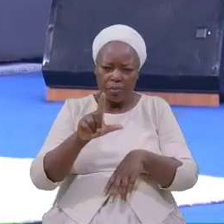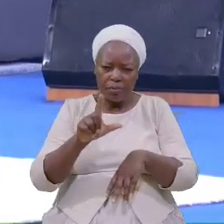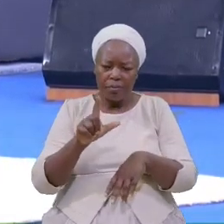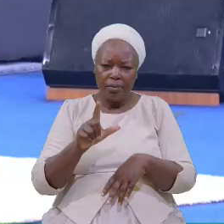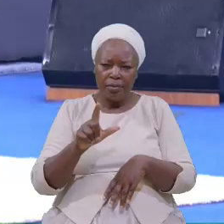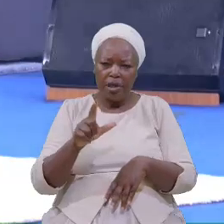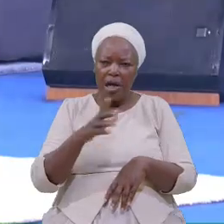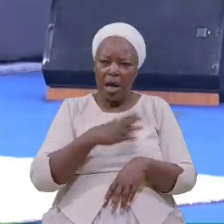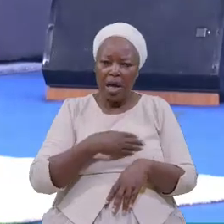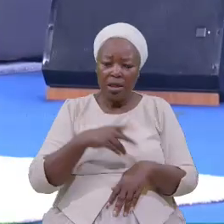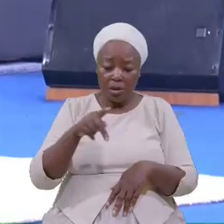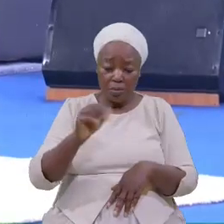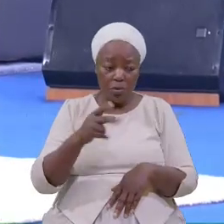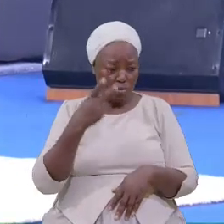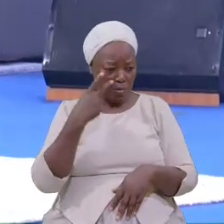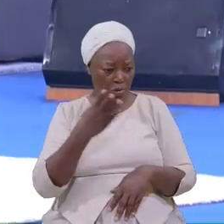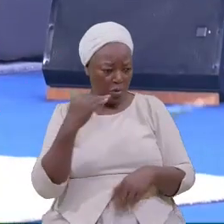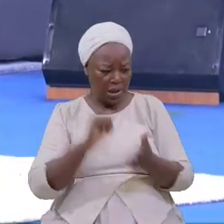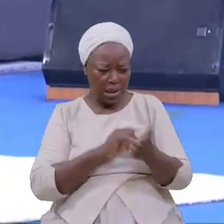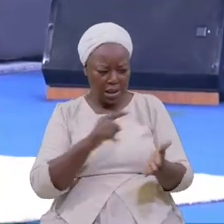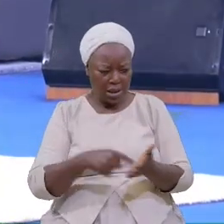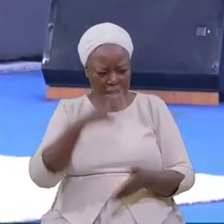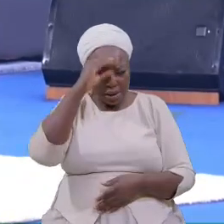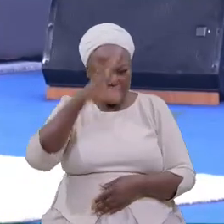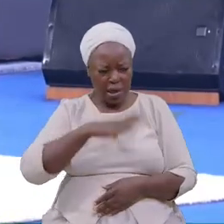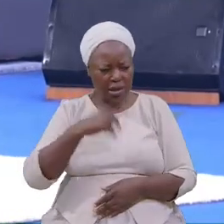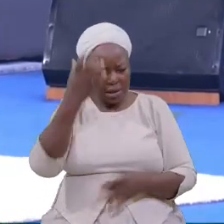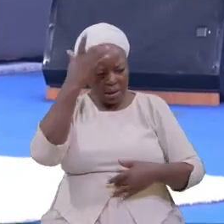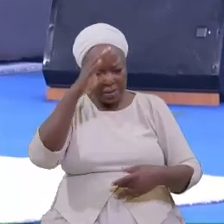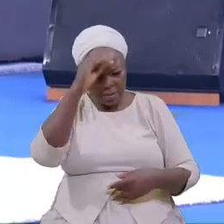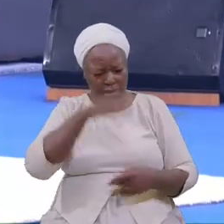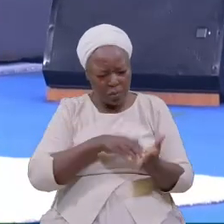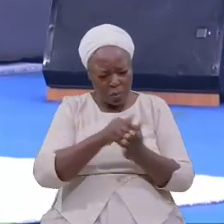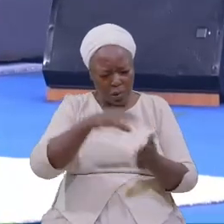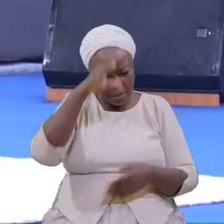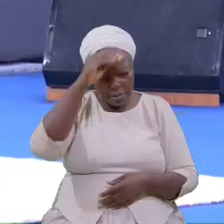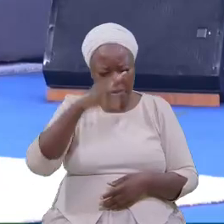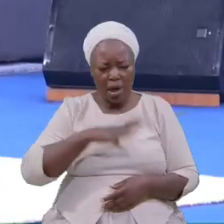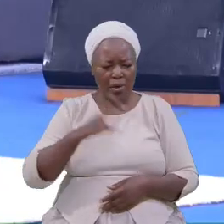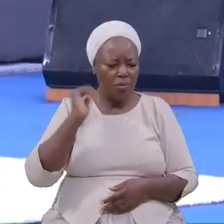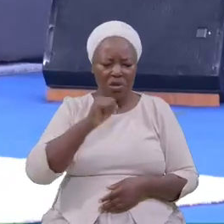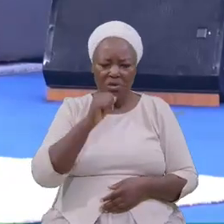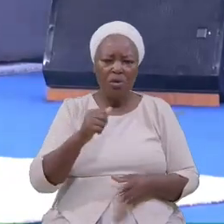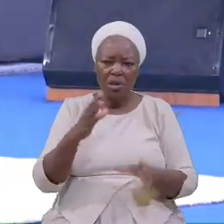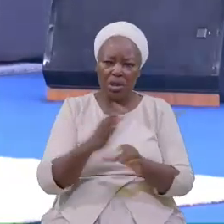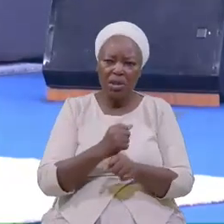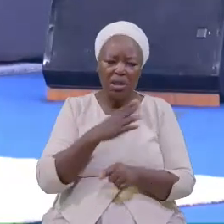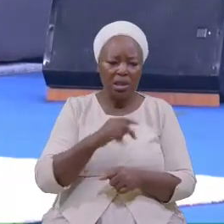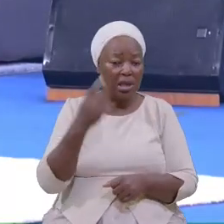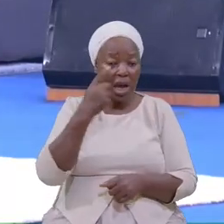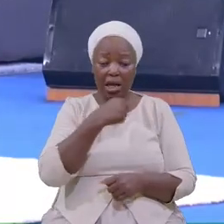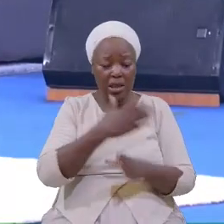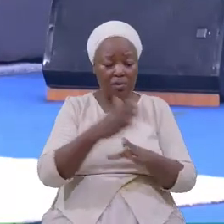And Paul saw that this man, sick man, impotent man, will not take his eyes away